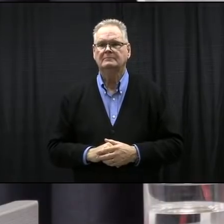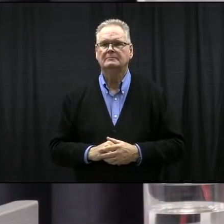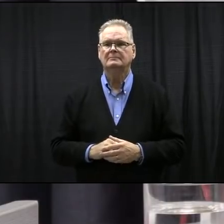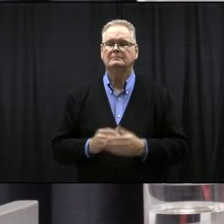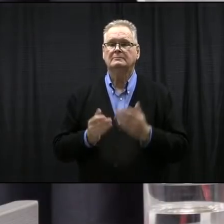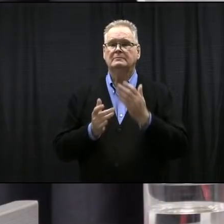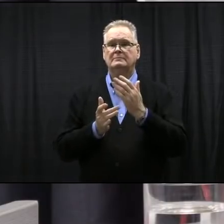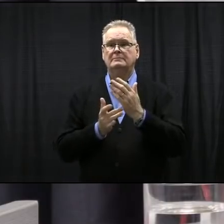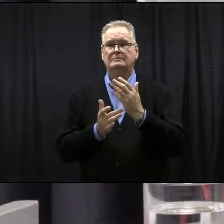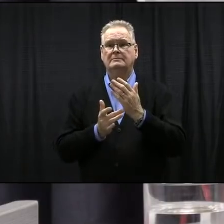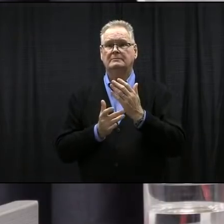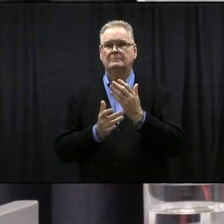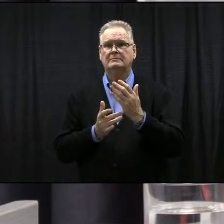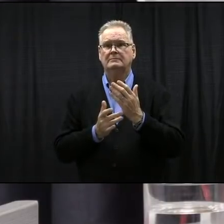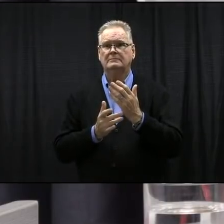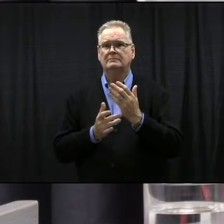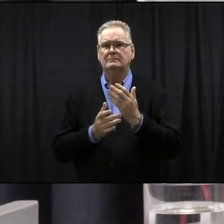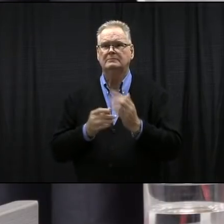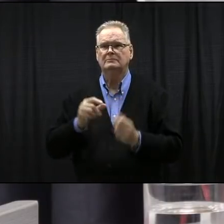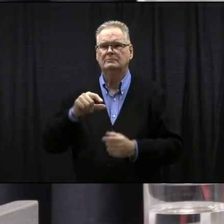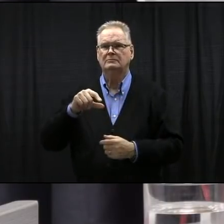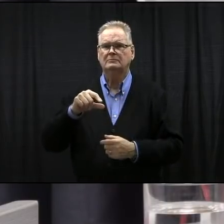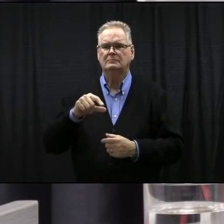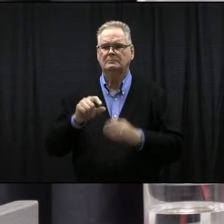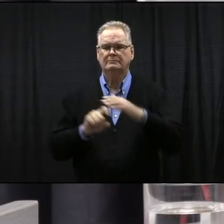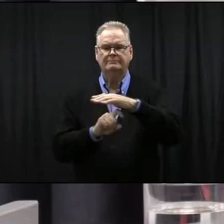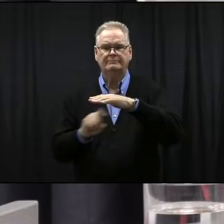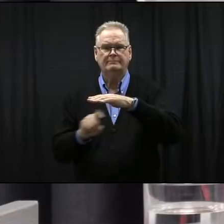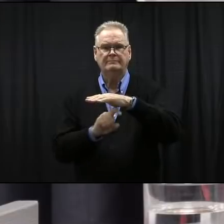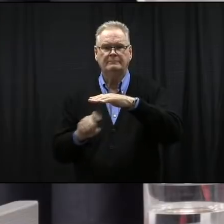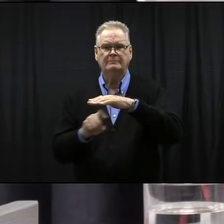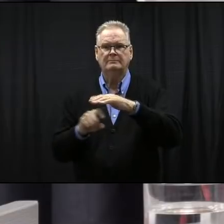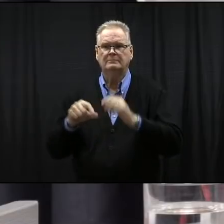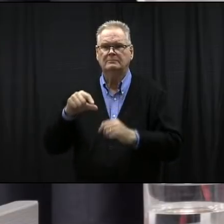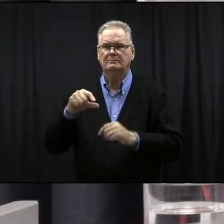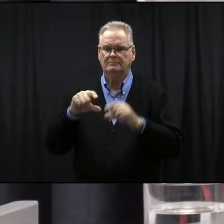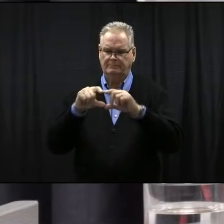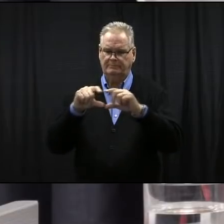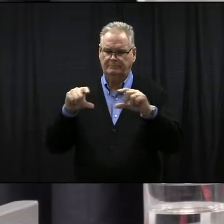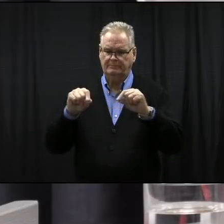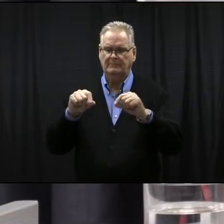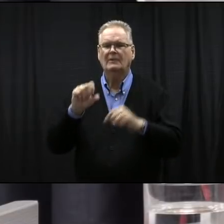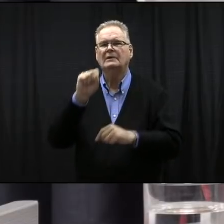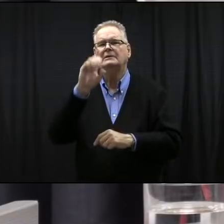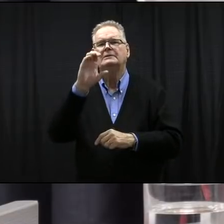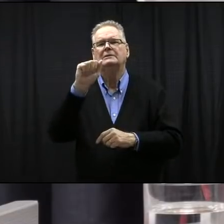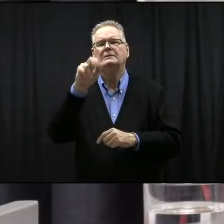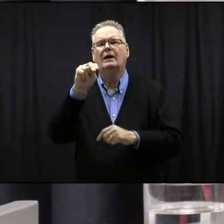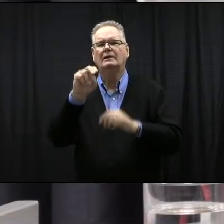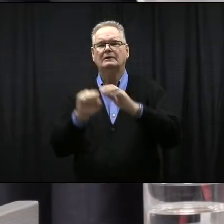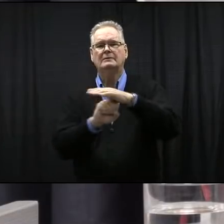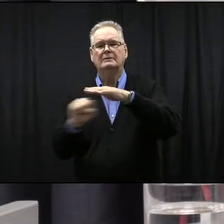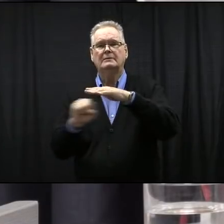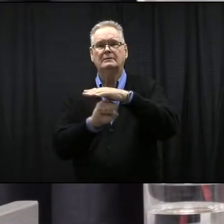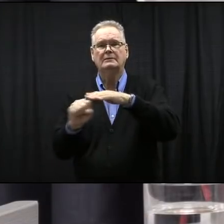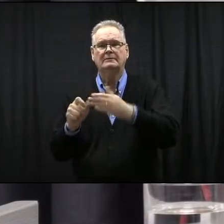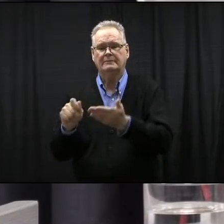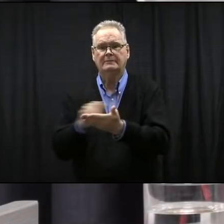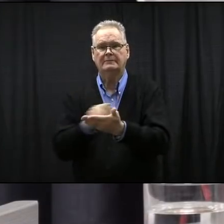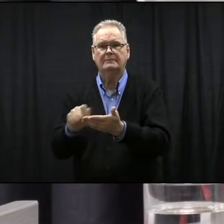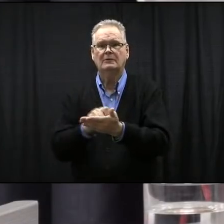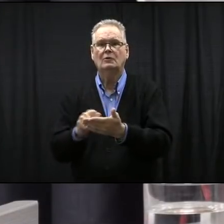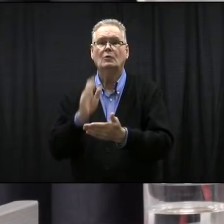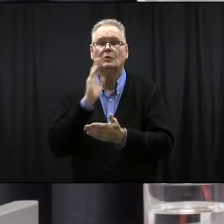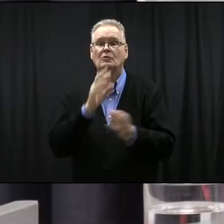next month. So in closing, I'd wish you all would consider following, not only following the